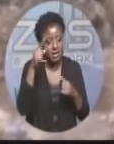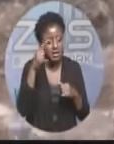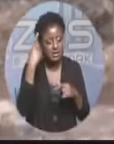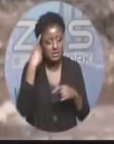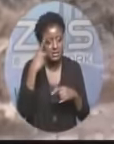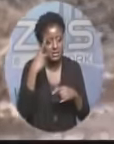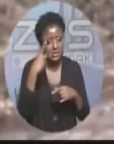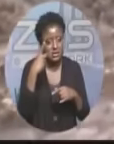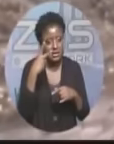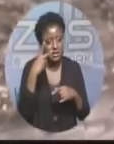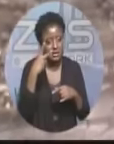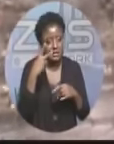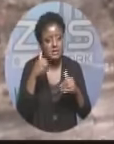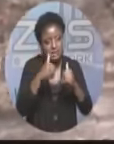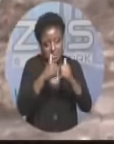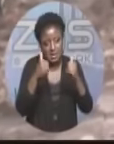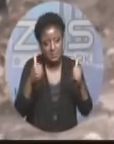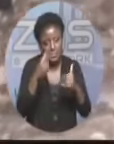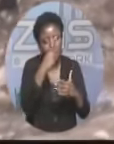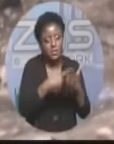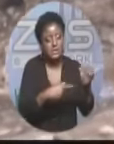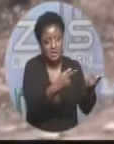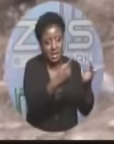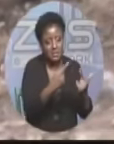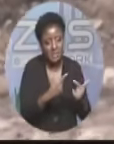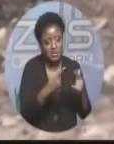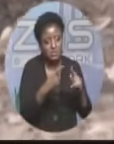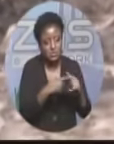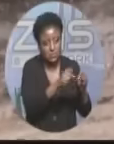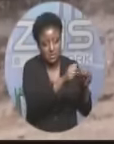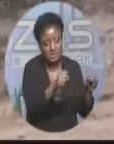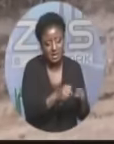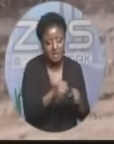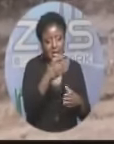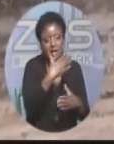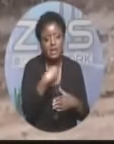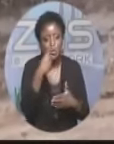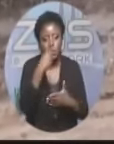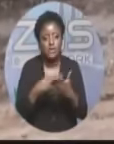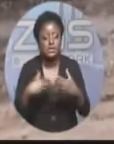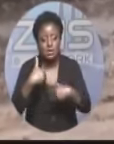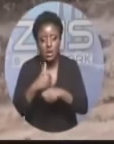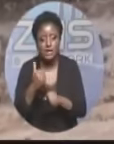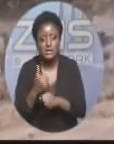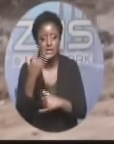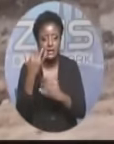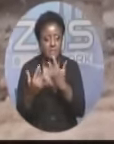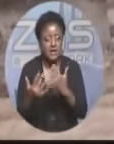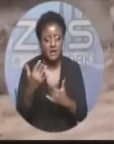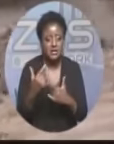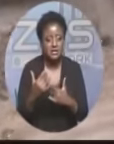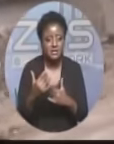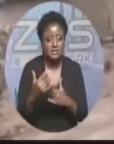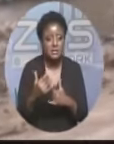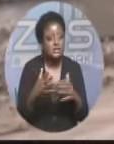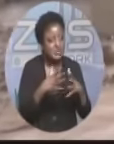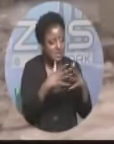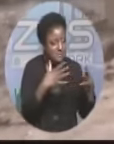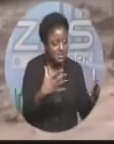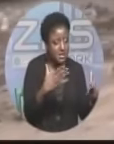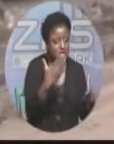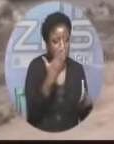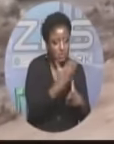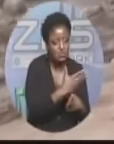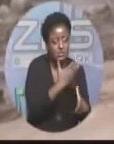try and split apart what's coming into the site and what's causing the fires. Apart from it being a major nuisance, battling